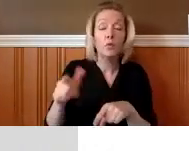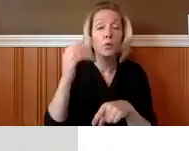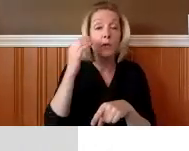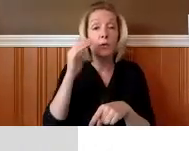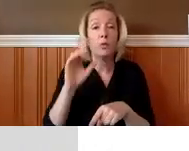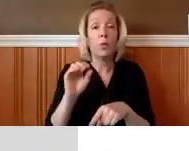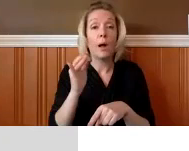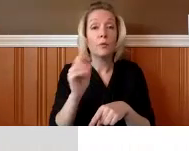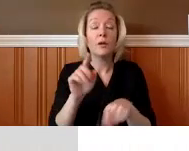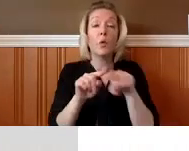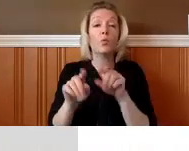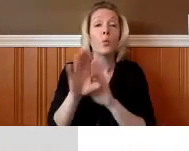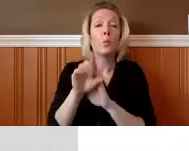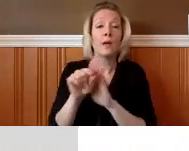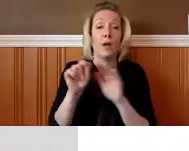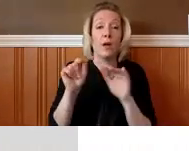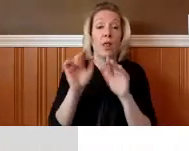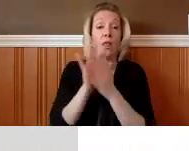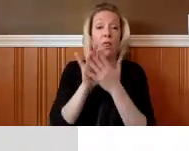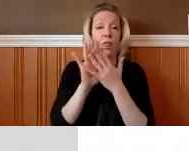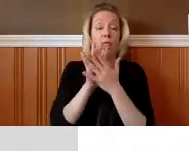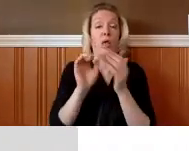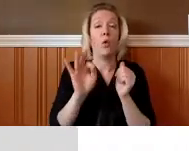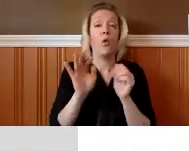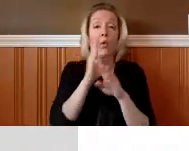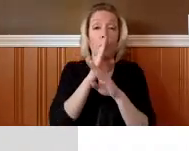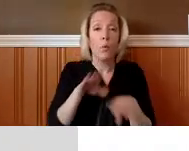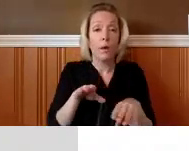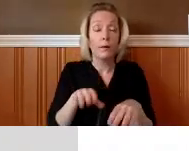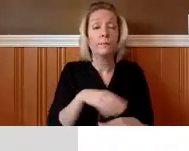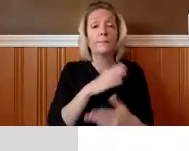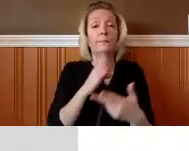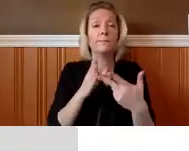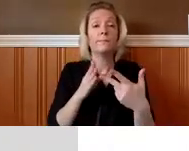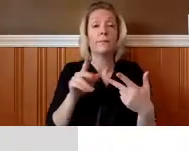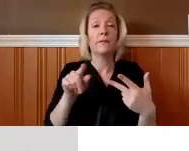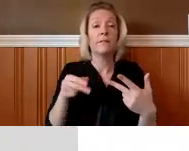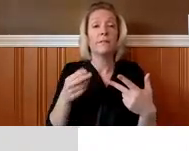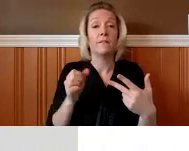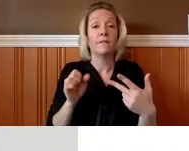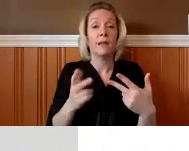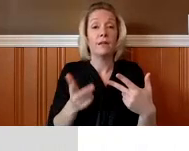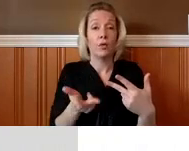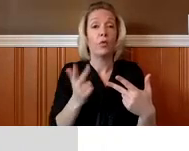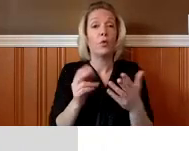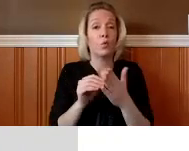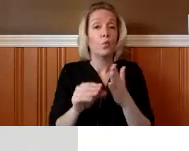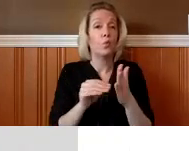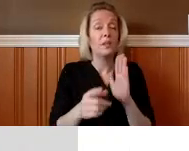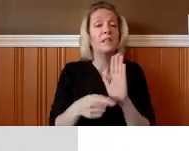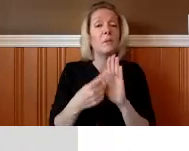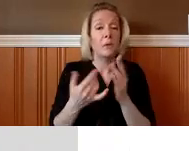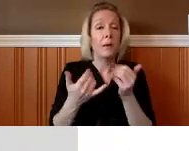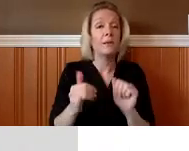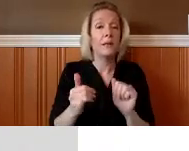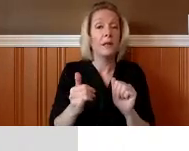sensory environment is. Our students in phase 3 continue to have latency, but typically